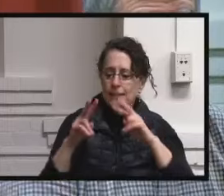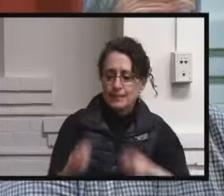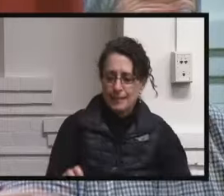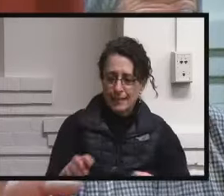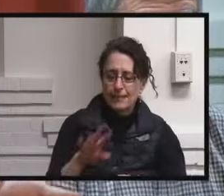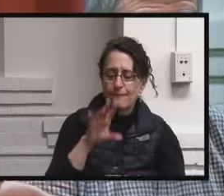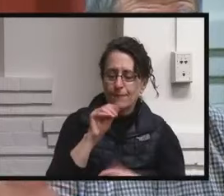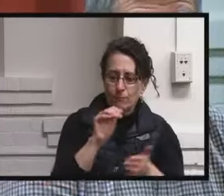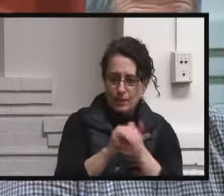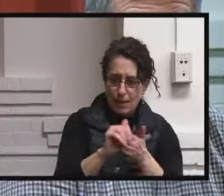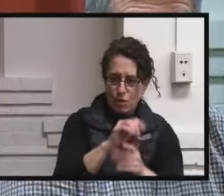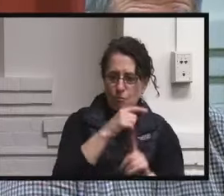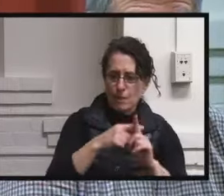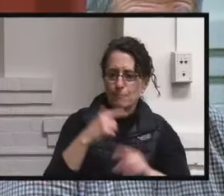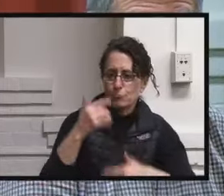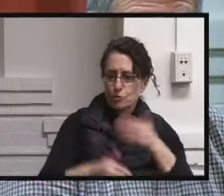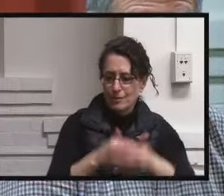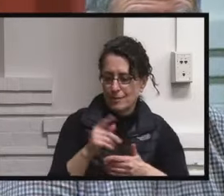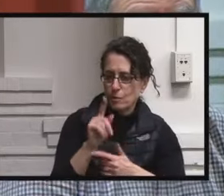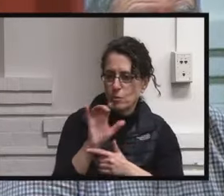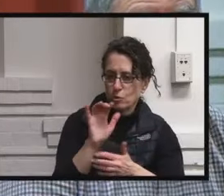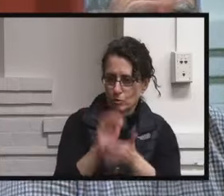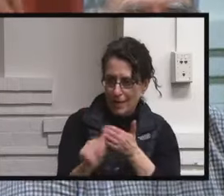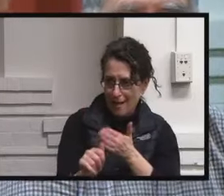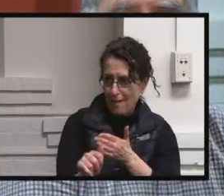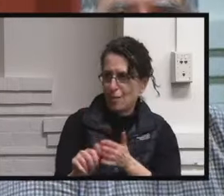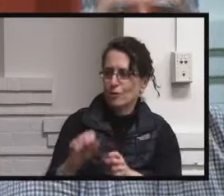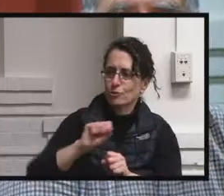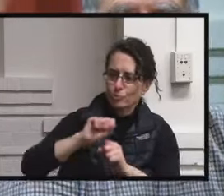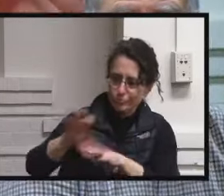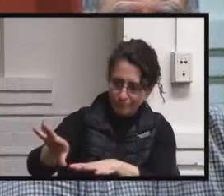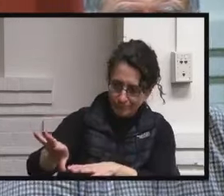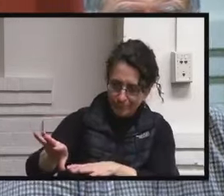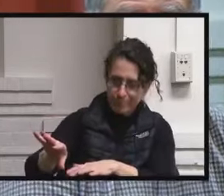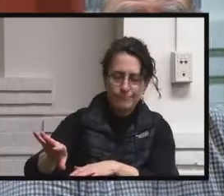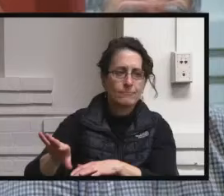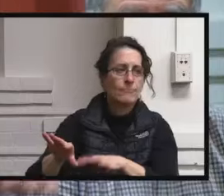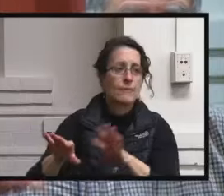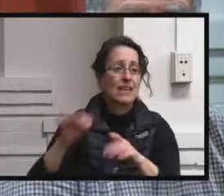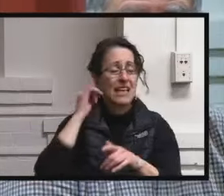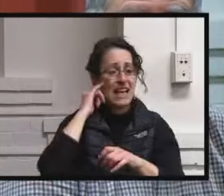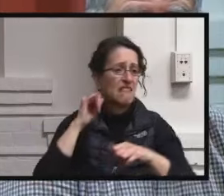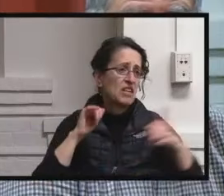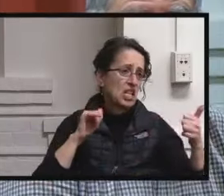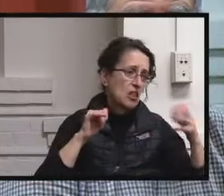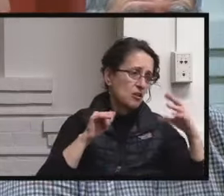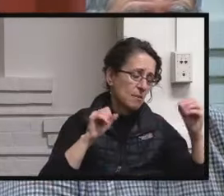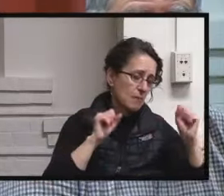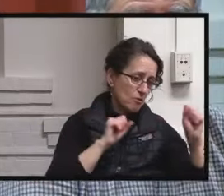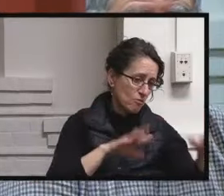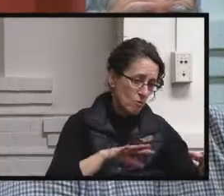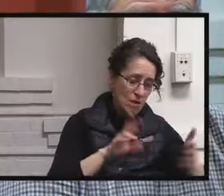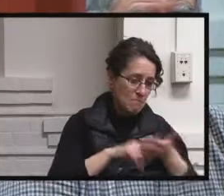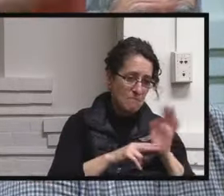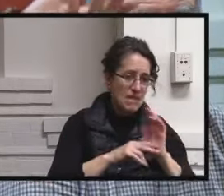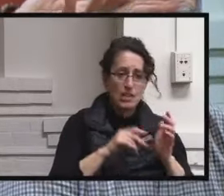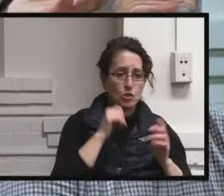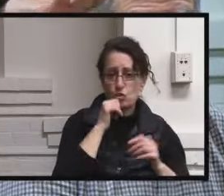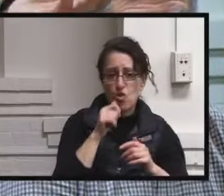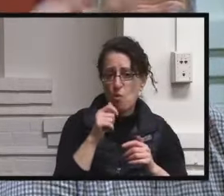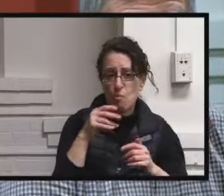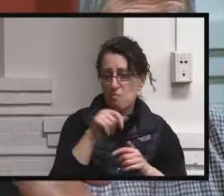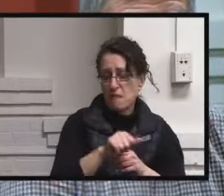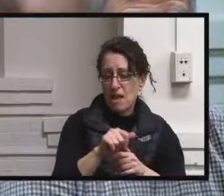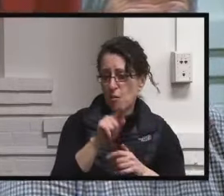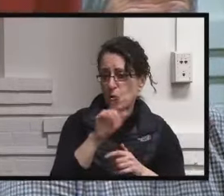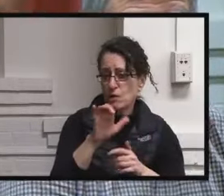ton to process, plus you pay $100 a ton to throw it away. So if somebody else is throwing it away and it doesn't cost you $100 a ton, that's kind of